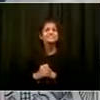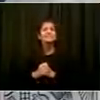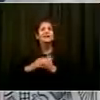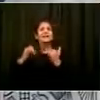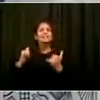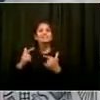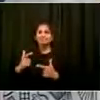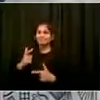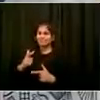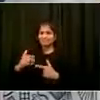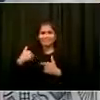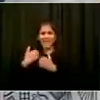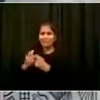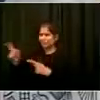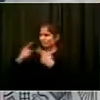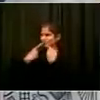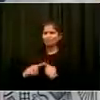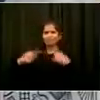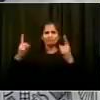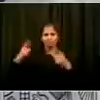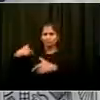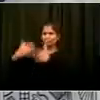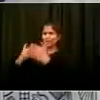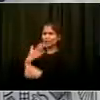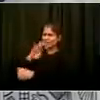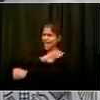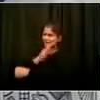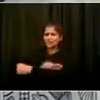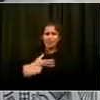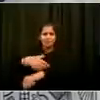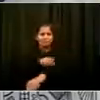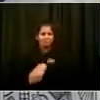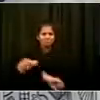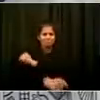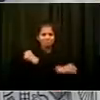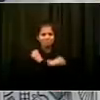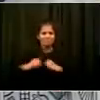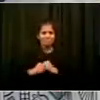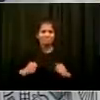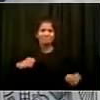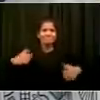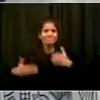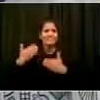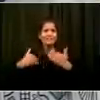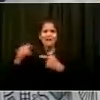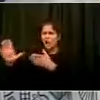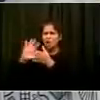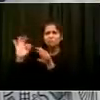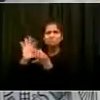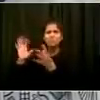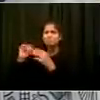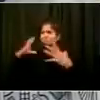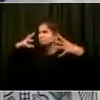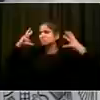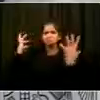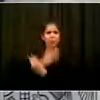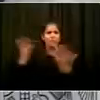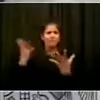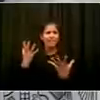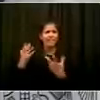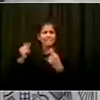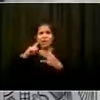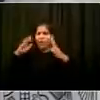really appreciate your energy, and I appreciate your hopeful message, even in a tough time. But Francilia's story, another